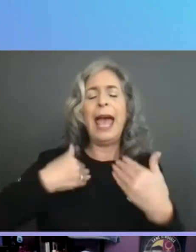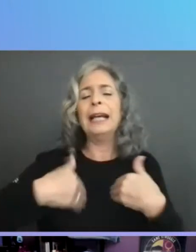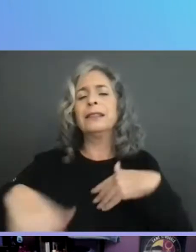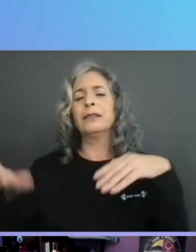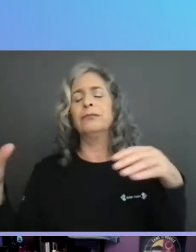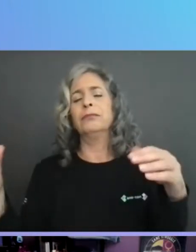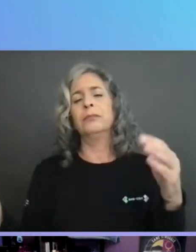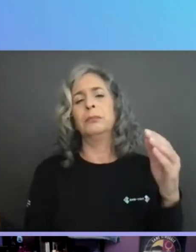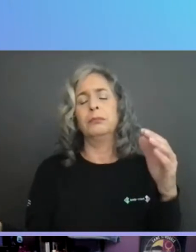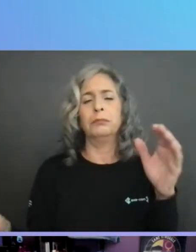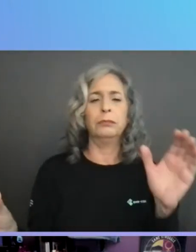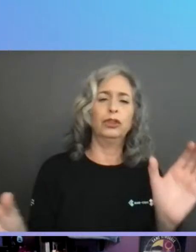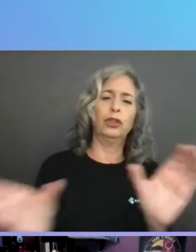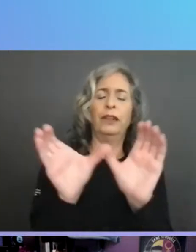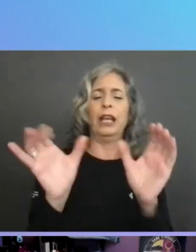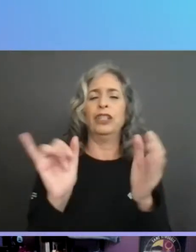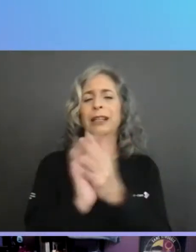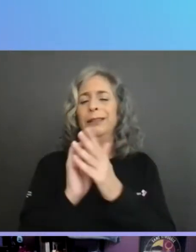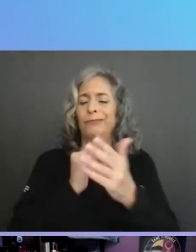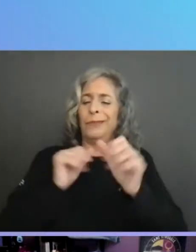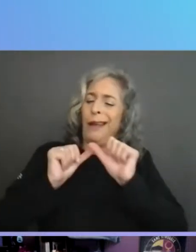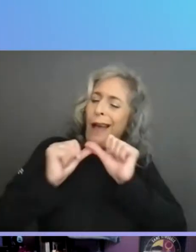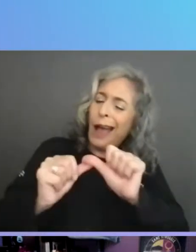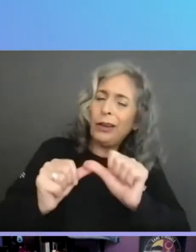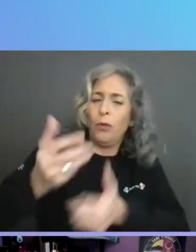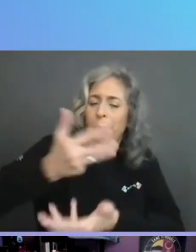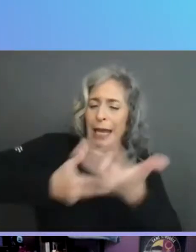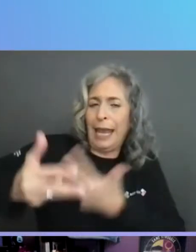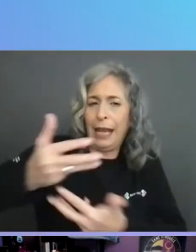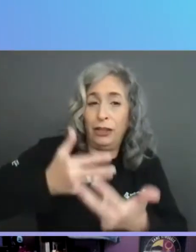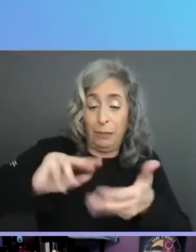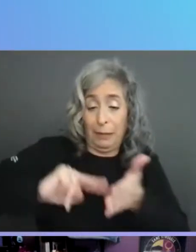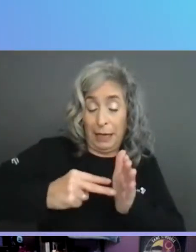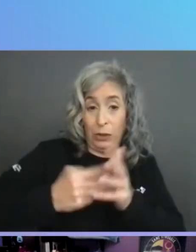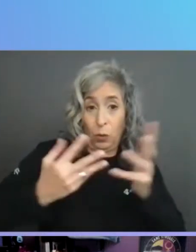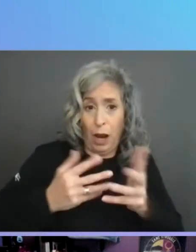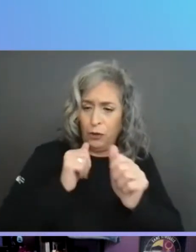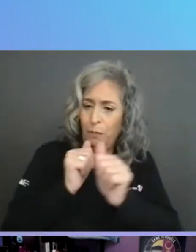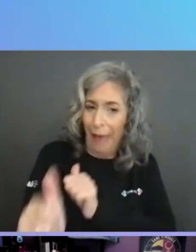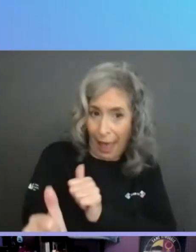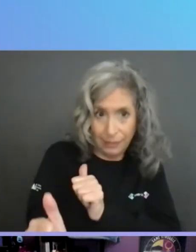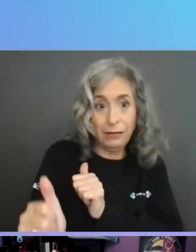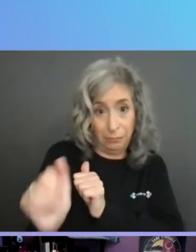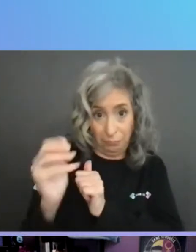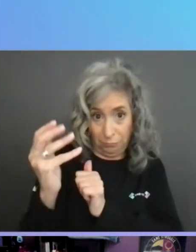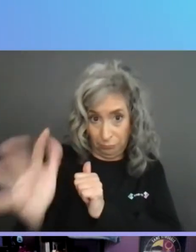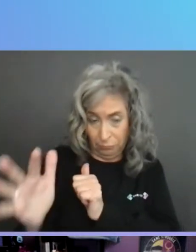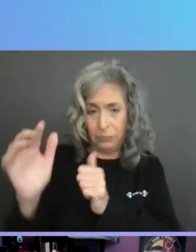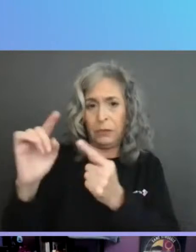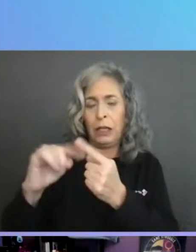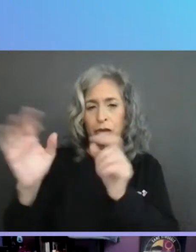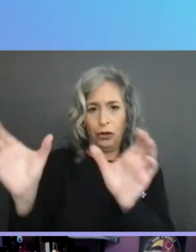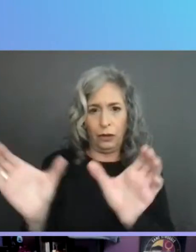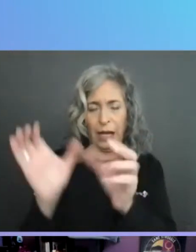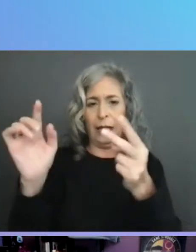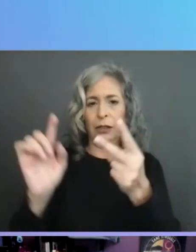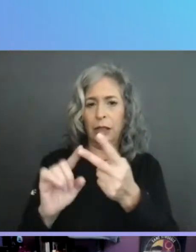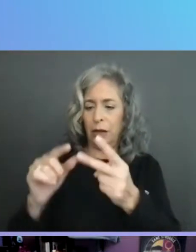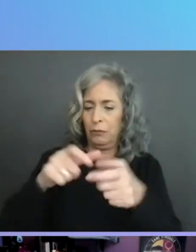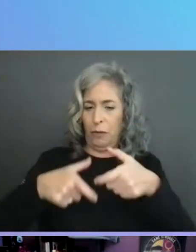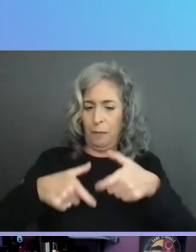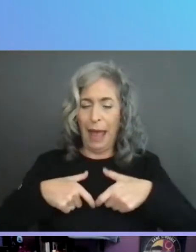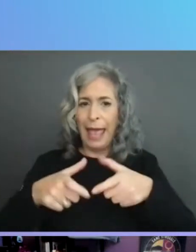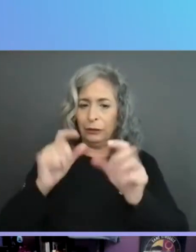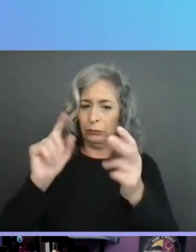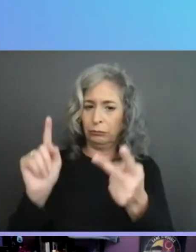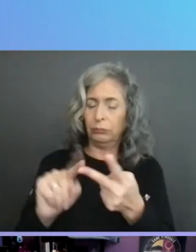there's ongoing engagement. So it means that once you pass your assessment and you get your certification, your credential, your badge, you